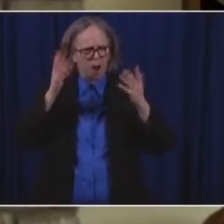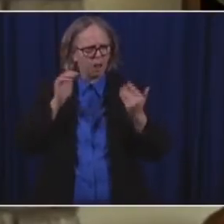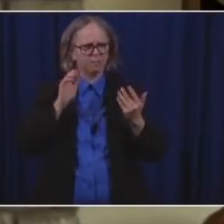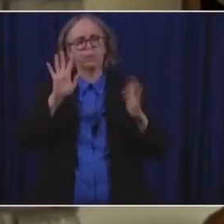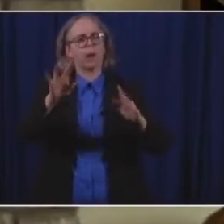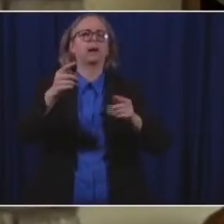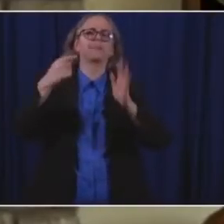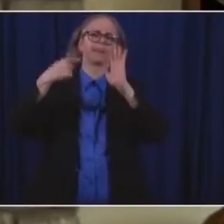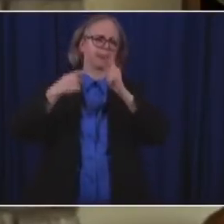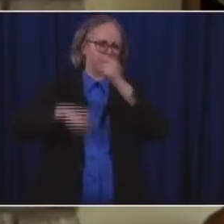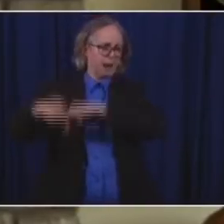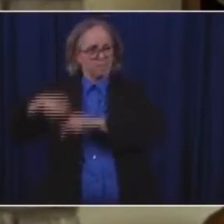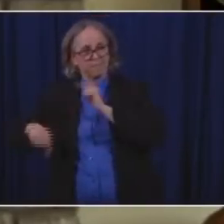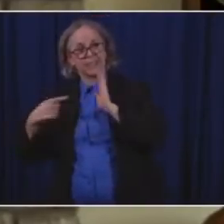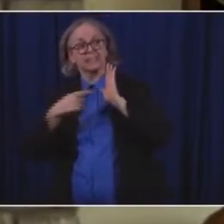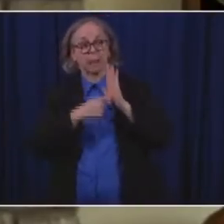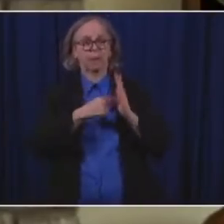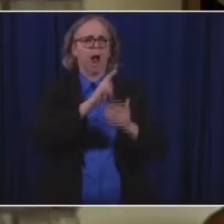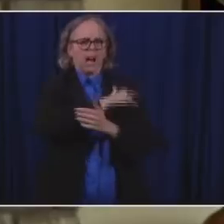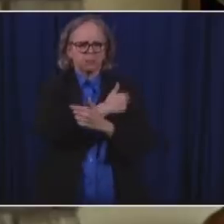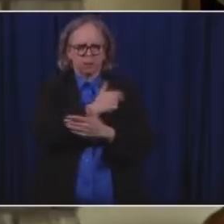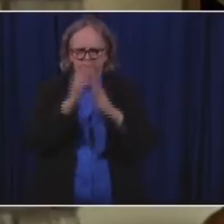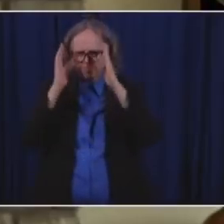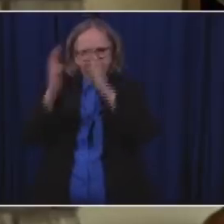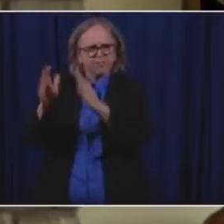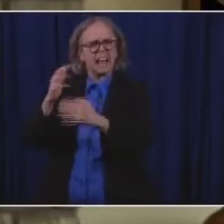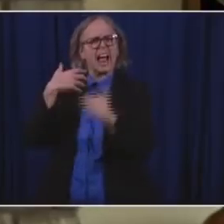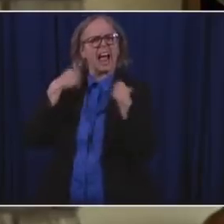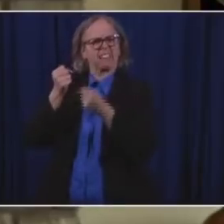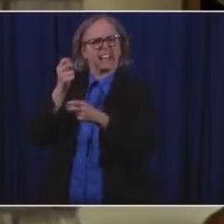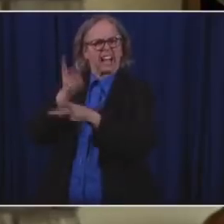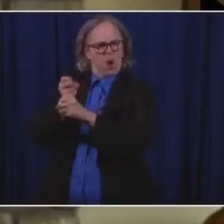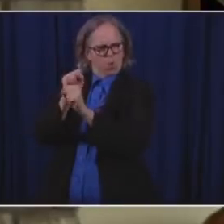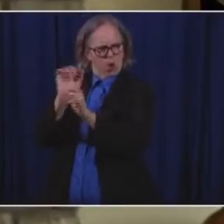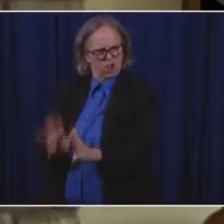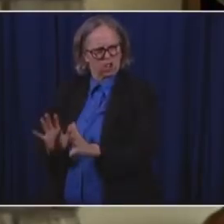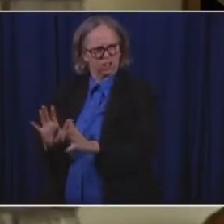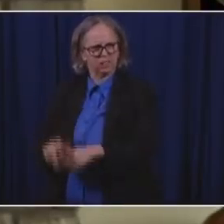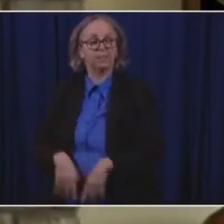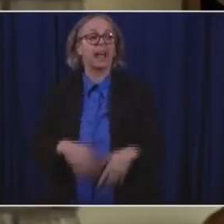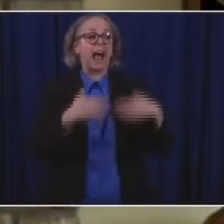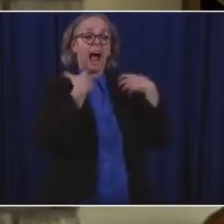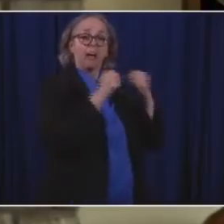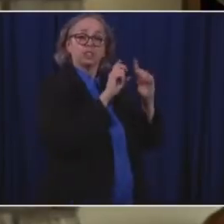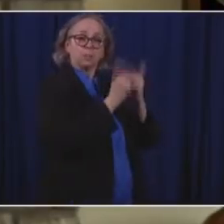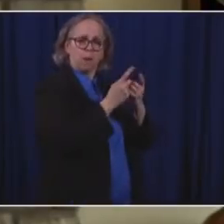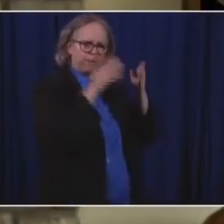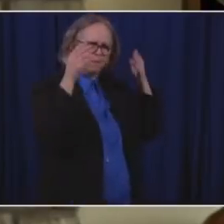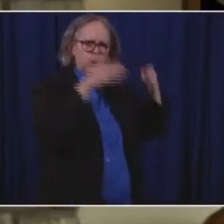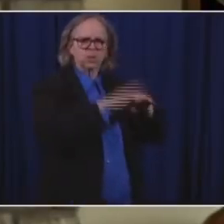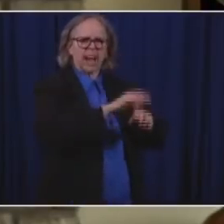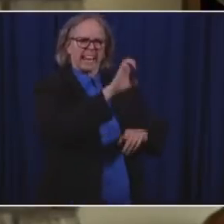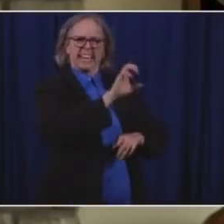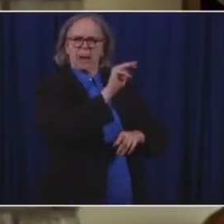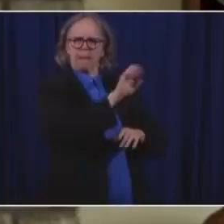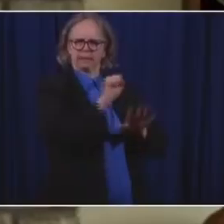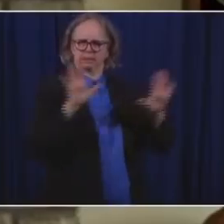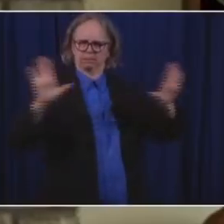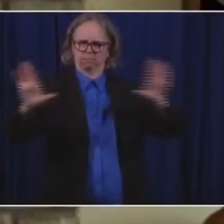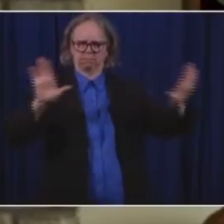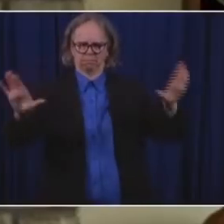on healthcare workers. You're going to have the health departments that are going to focus on EMS. They might focus